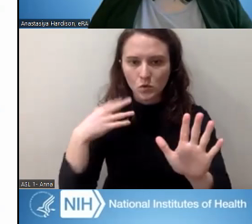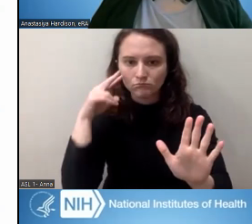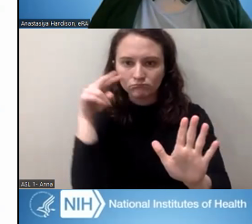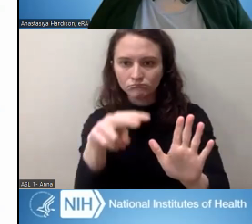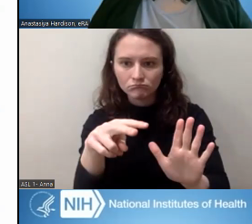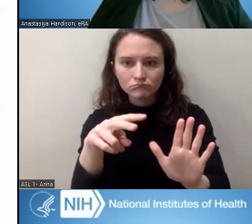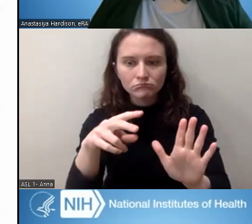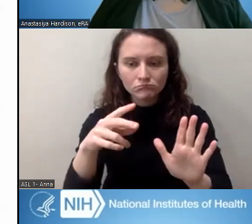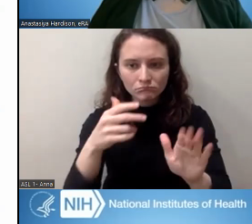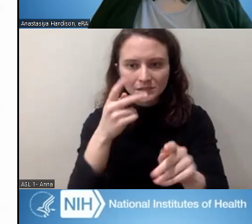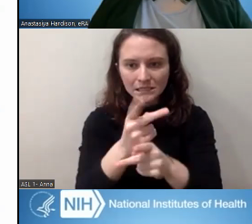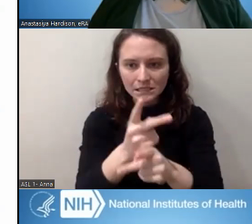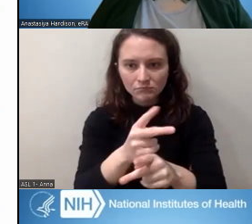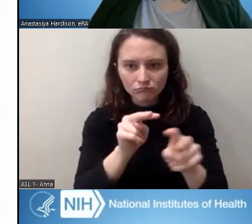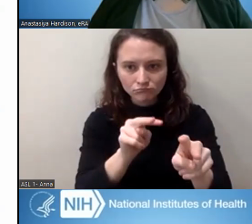that.